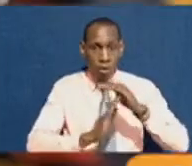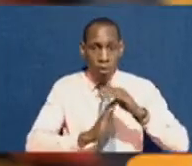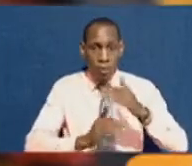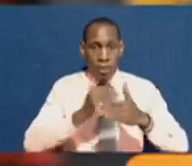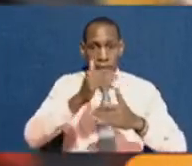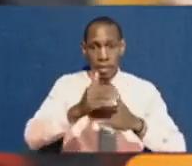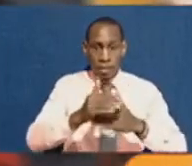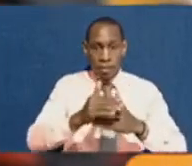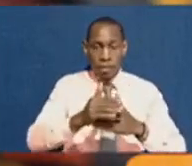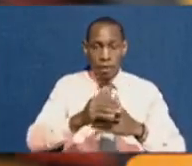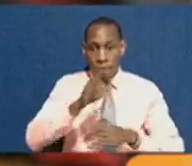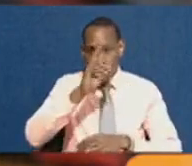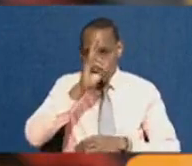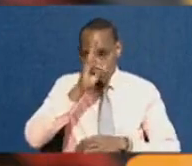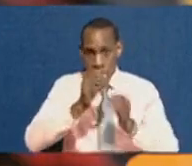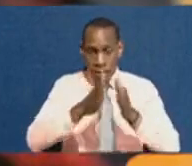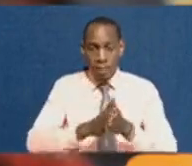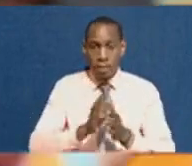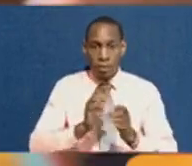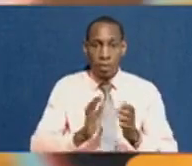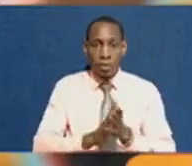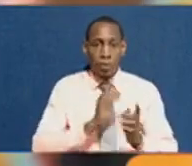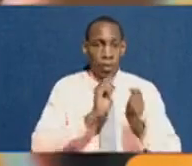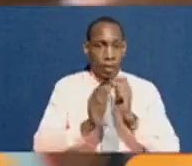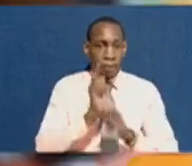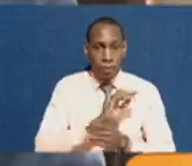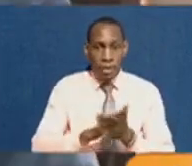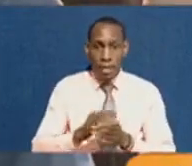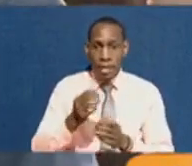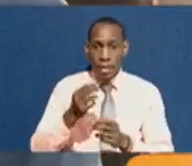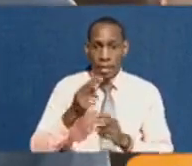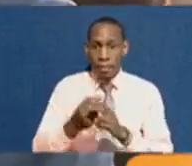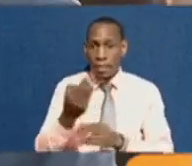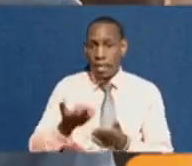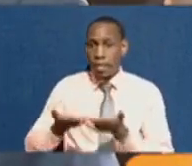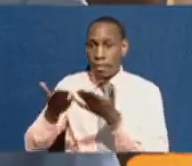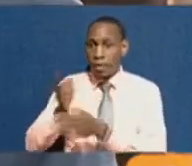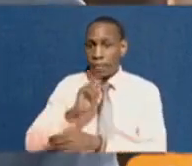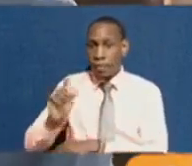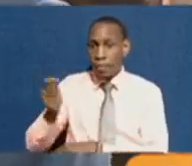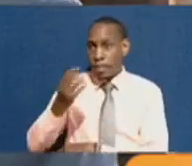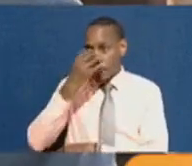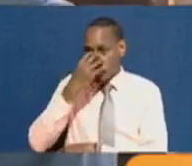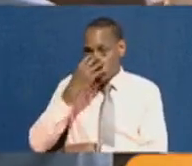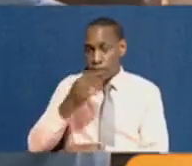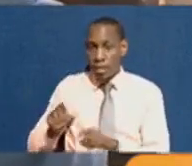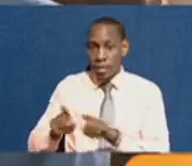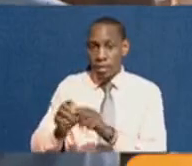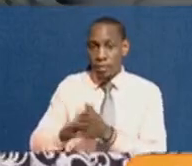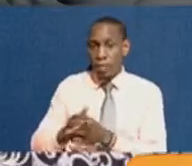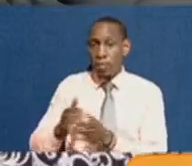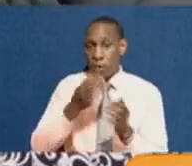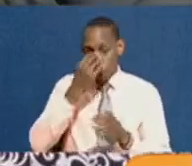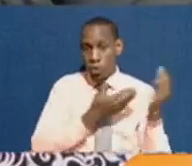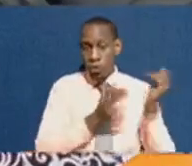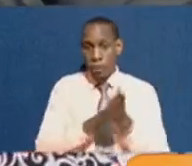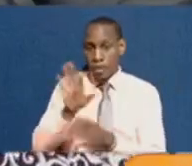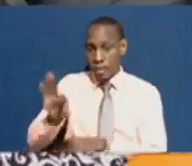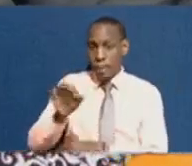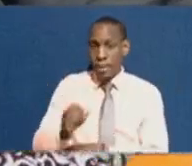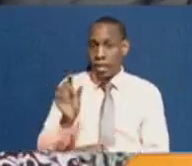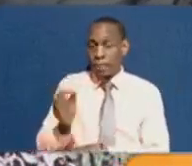next top detective. After interviewing the shortlisted candidates, three names were forwarded to the President Ruto, from which he is expected to select